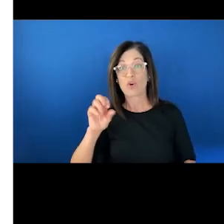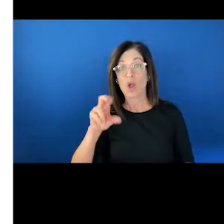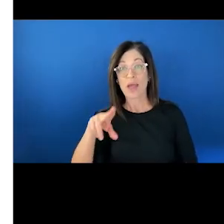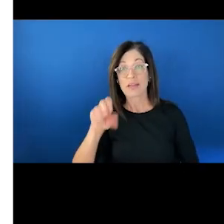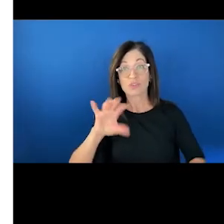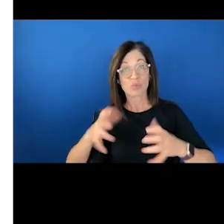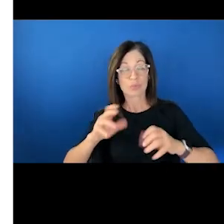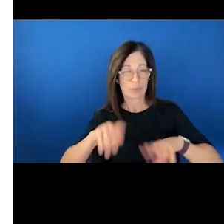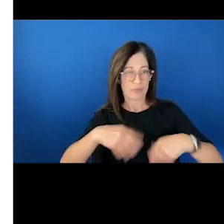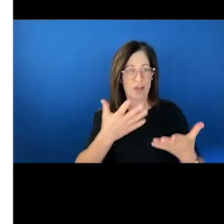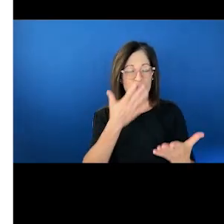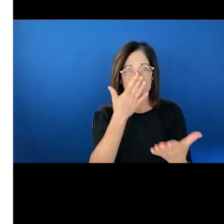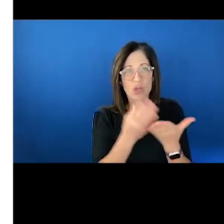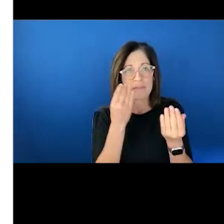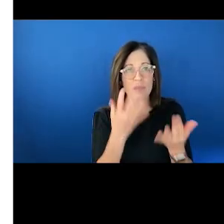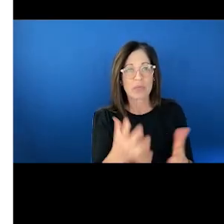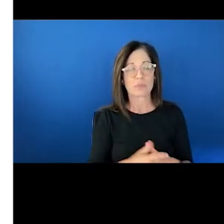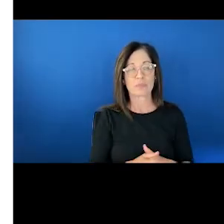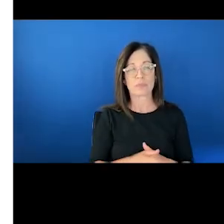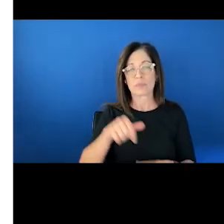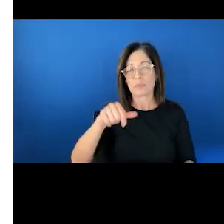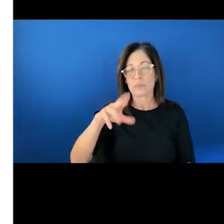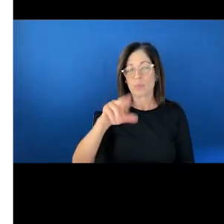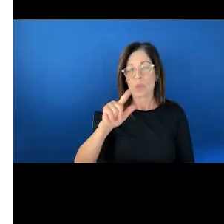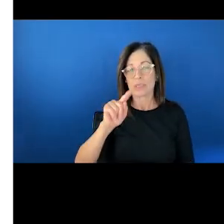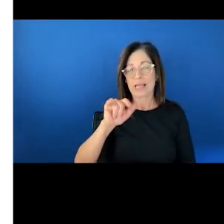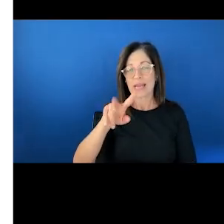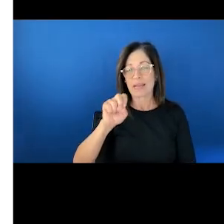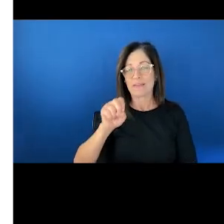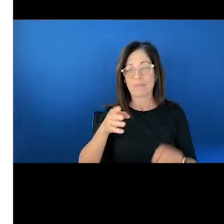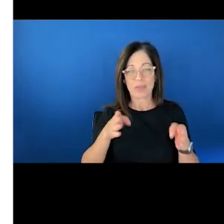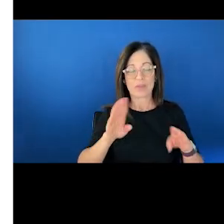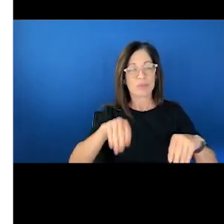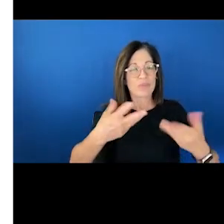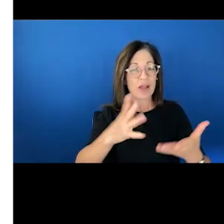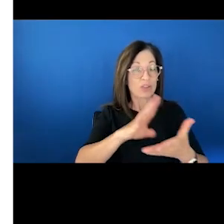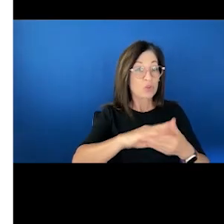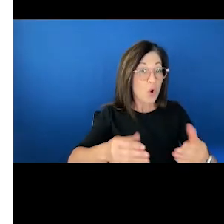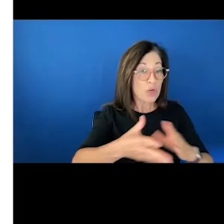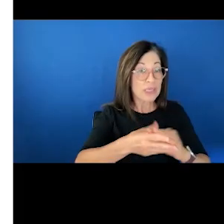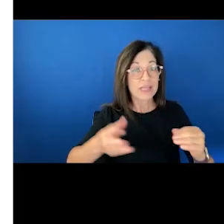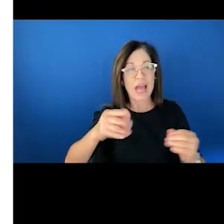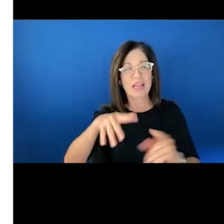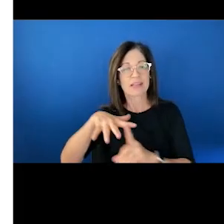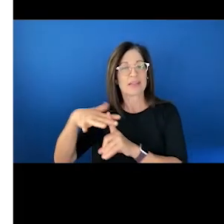rich insights. Qualitative methods give you stories and context.